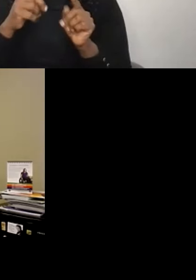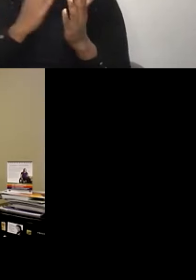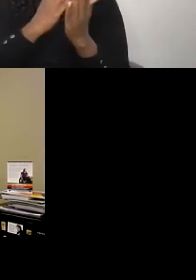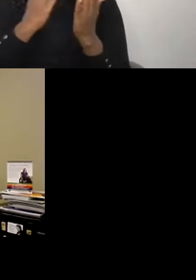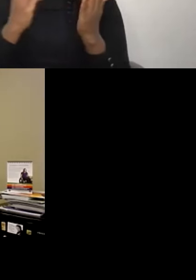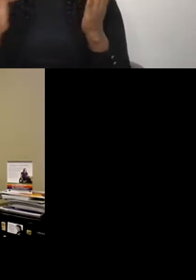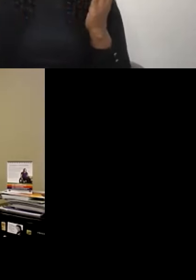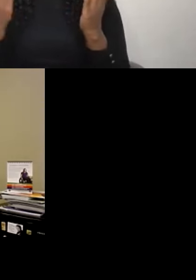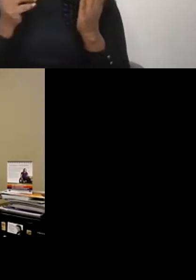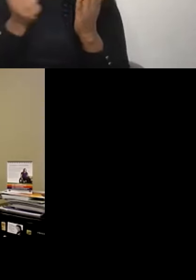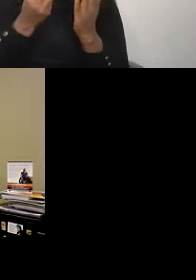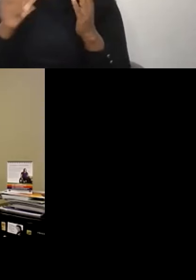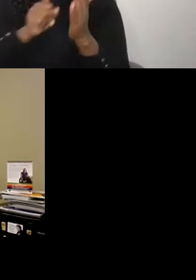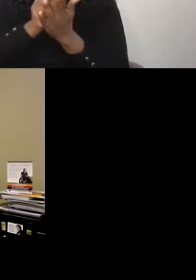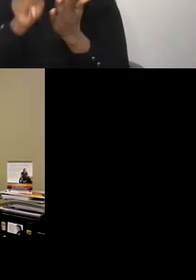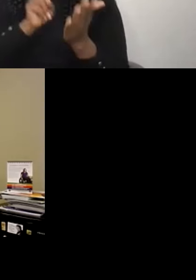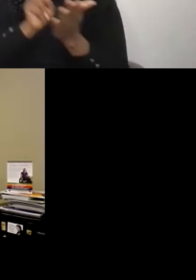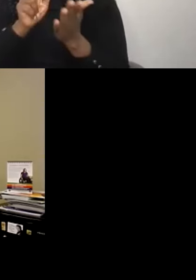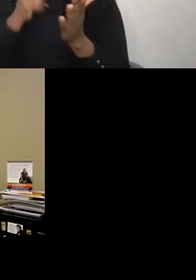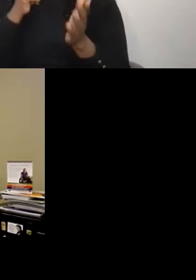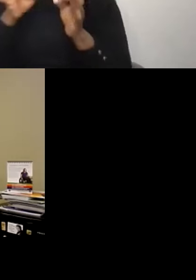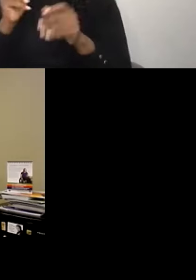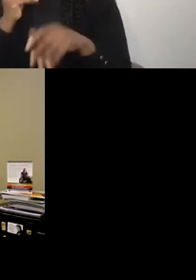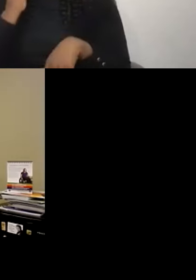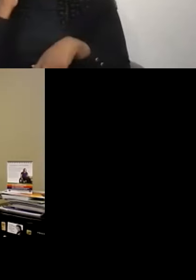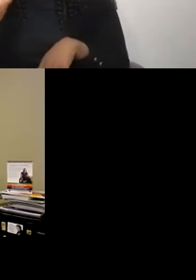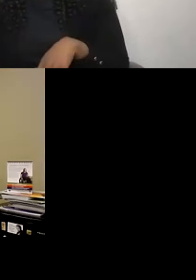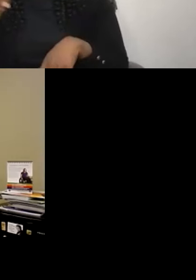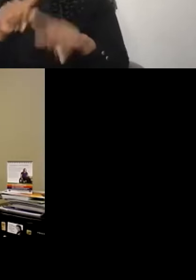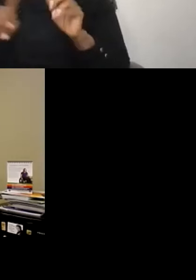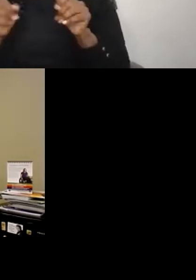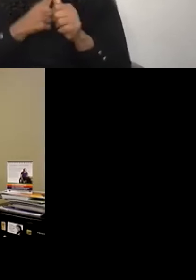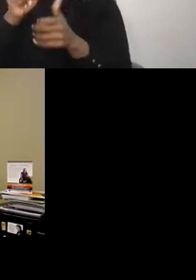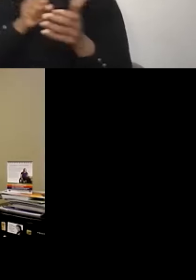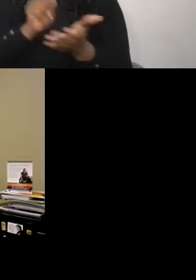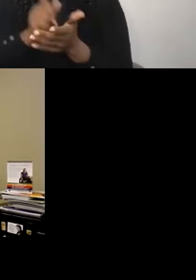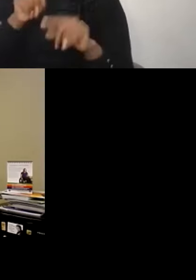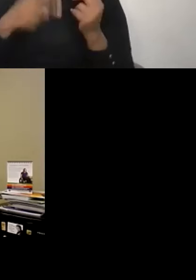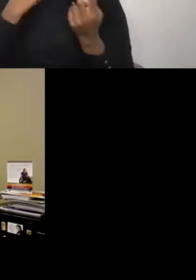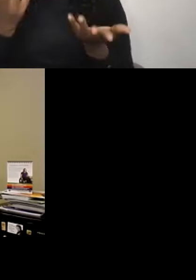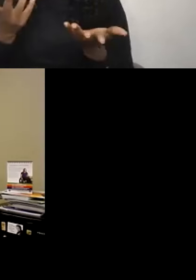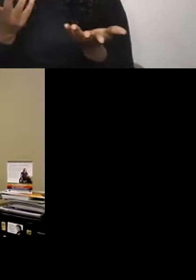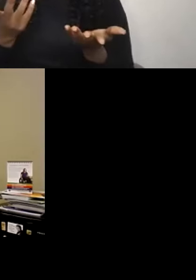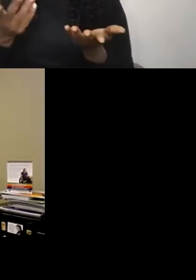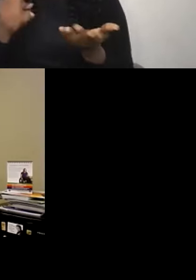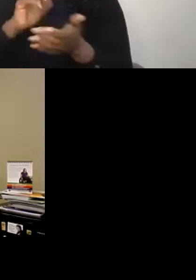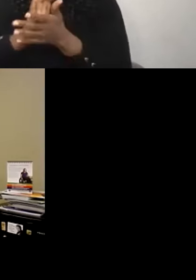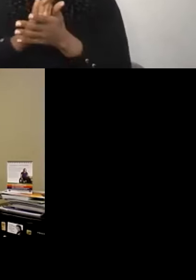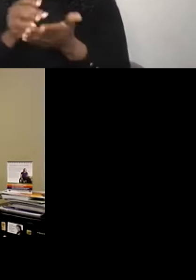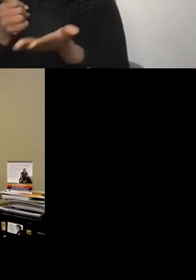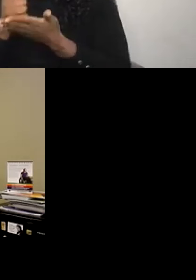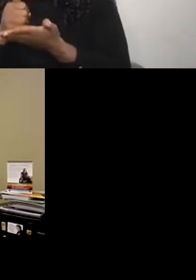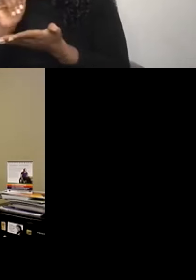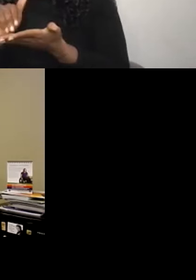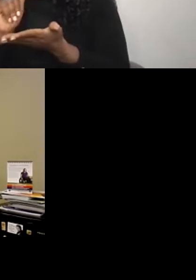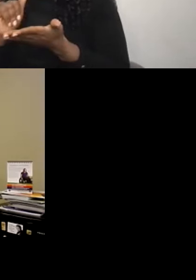over the course of several hours, I'll see the child who they describe at home, but maybe not in the first hour. And so if I have a video sort of showing me